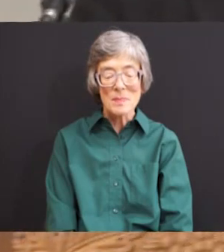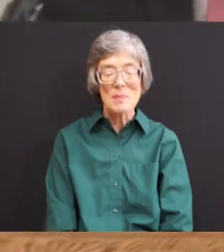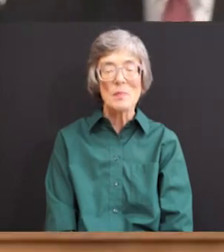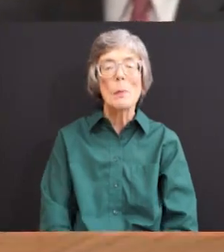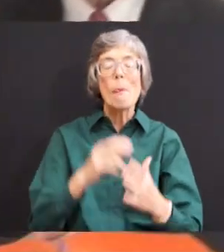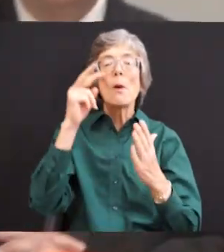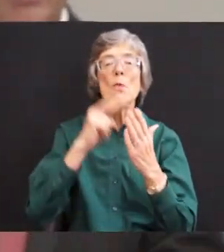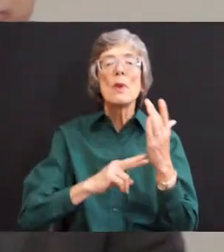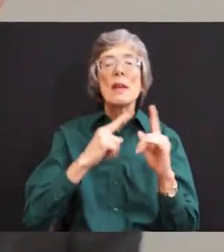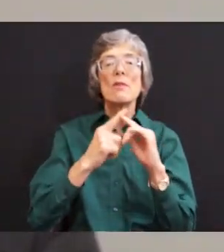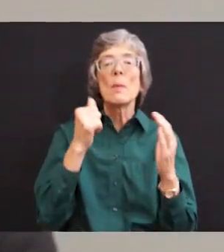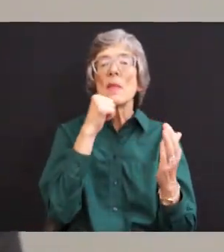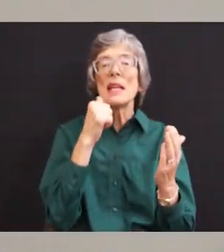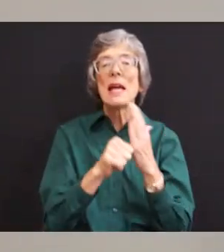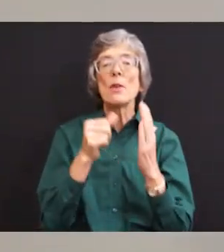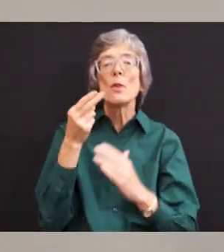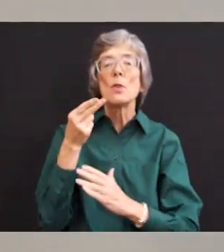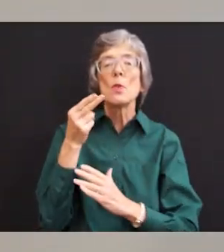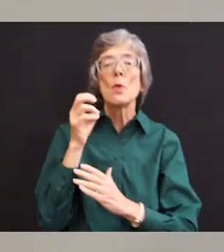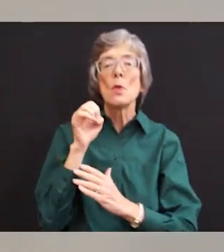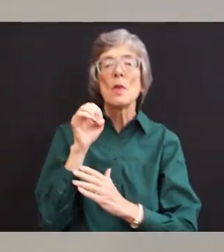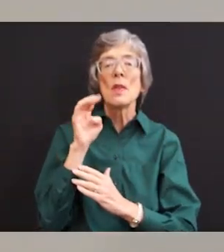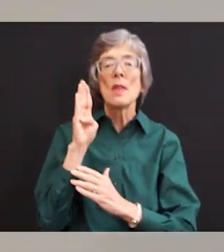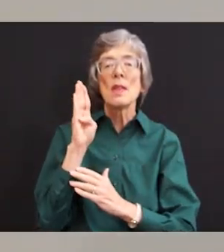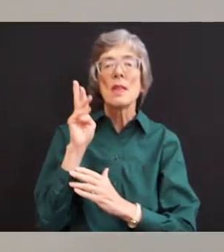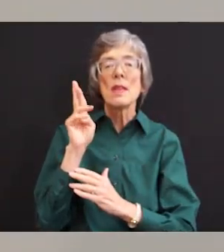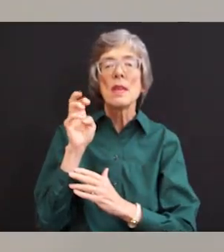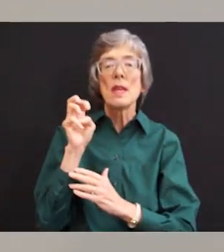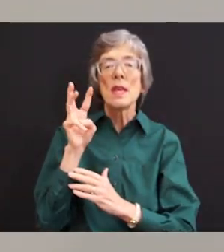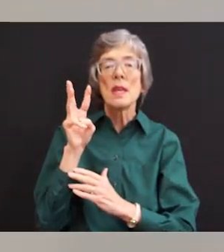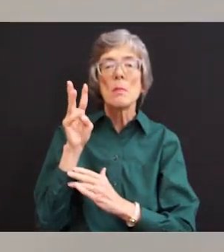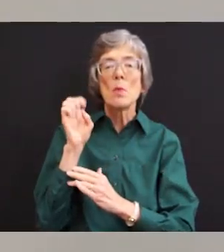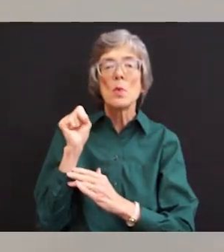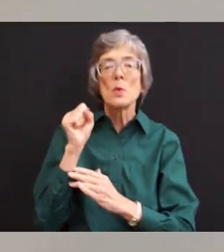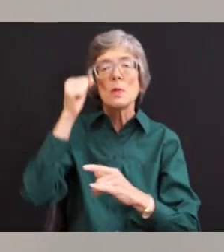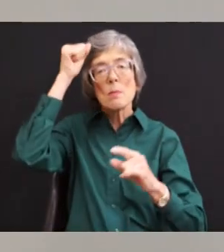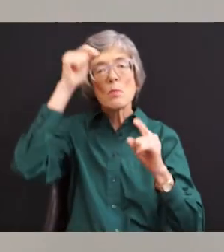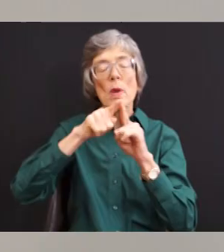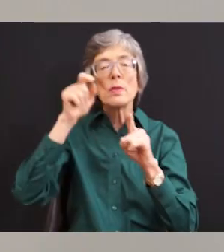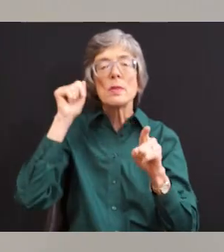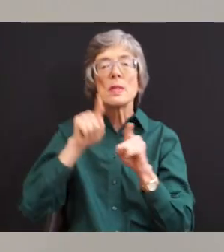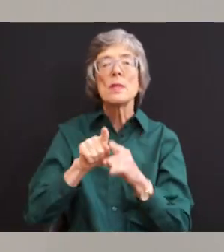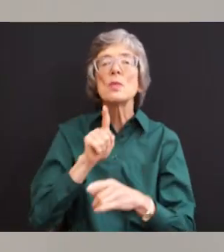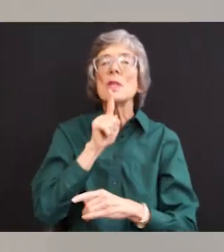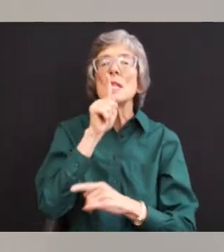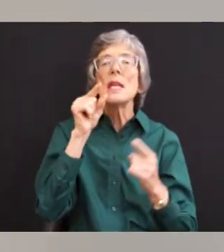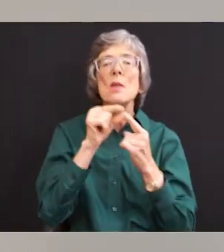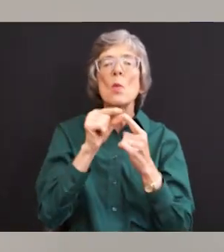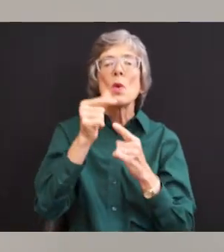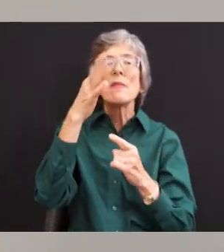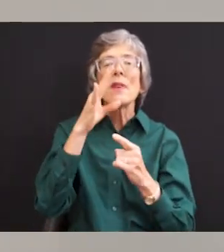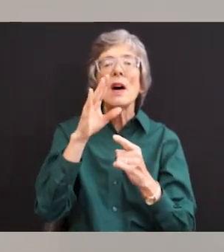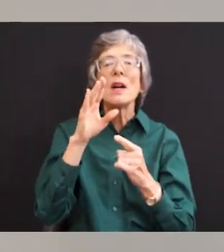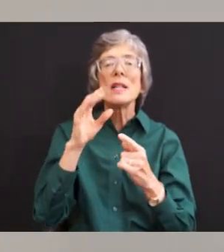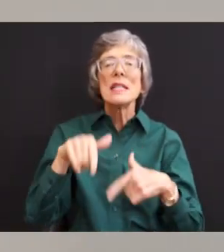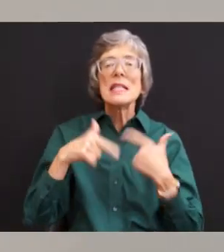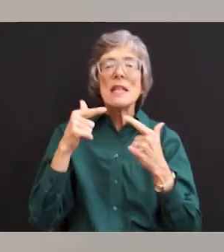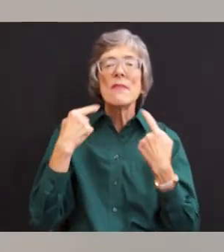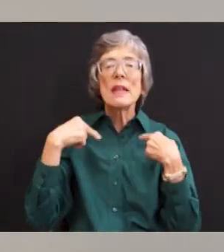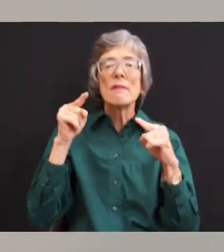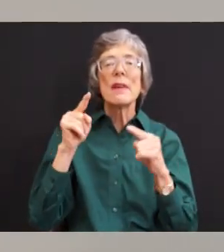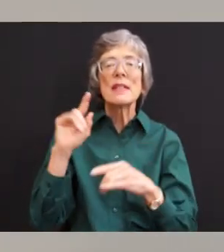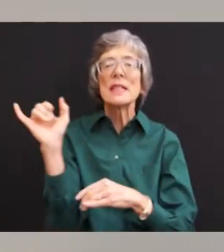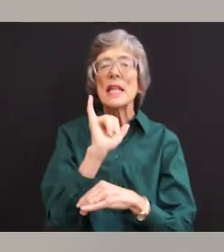Reading from the letter to the Hebrews. Brothers and sisters, indeed the word of God is living and effective, sharper than